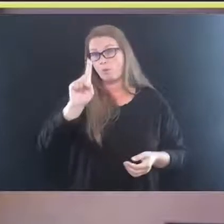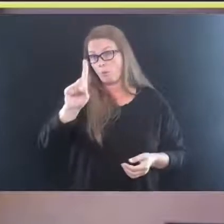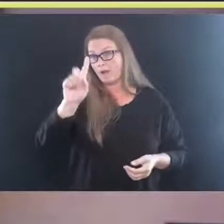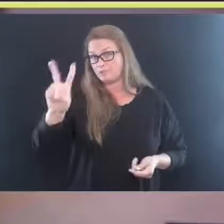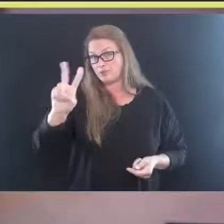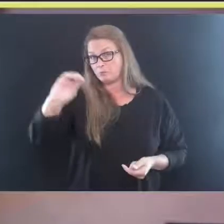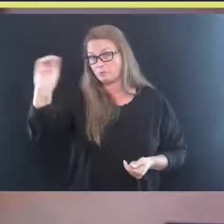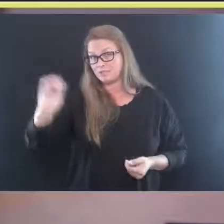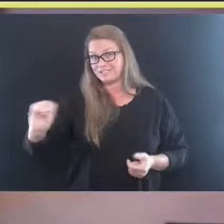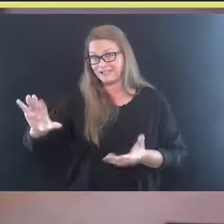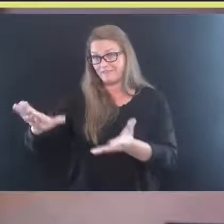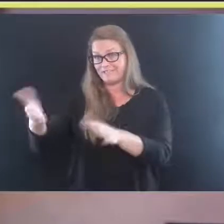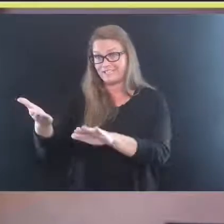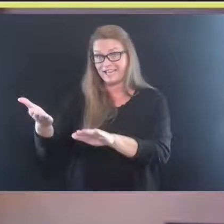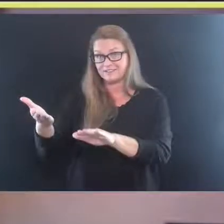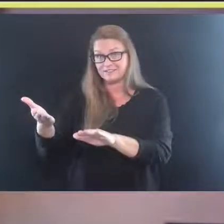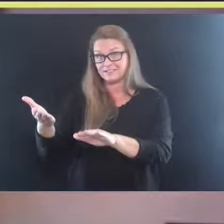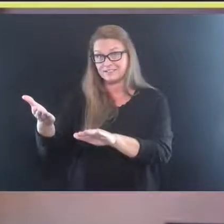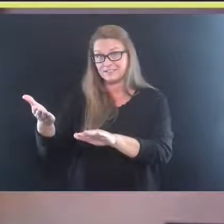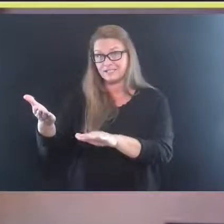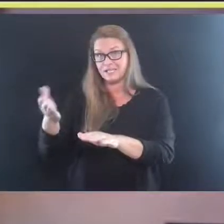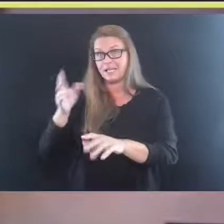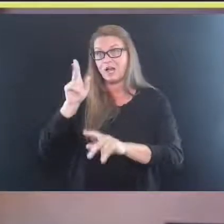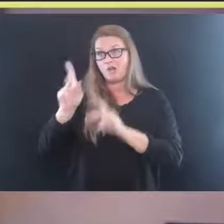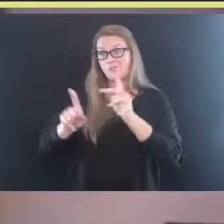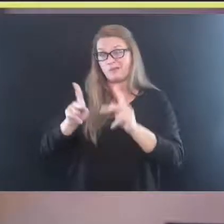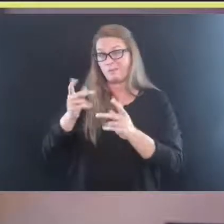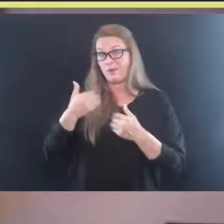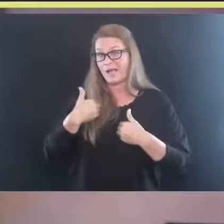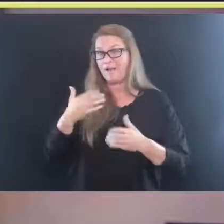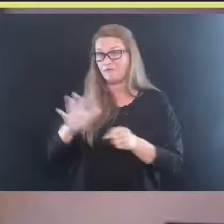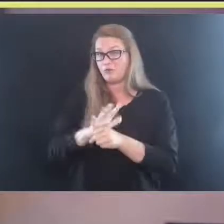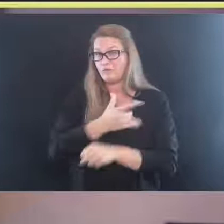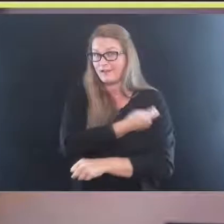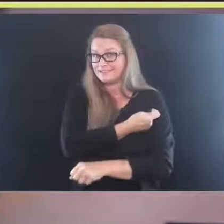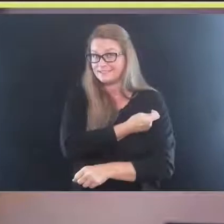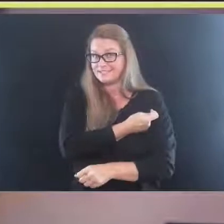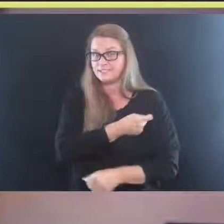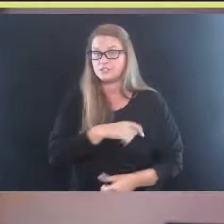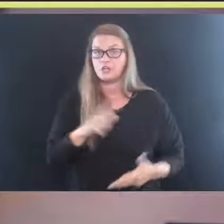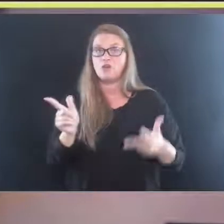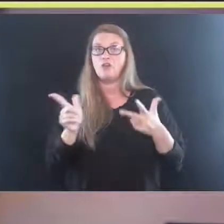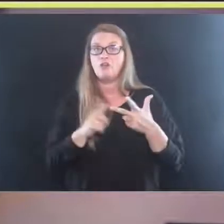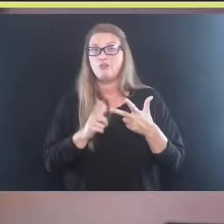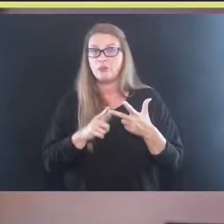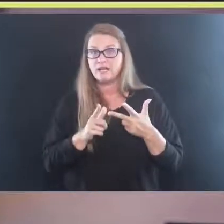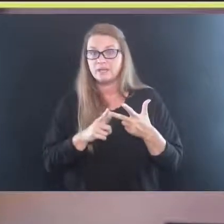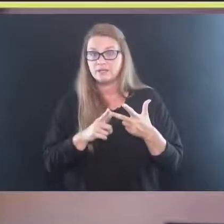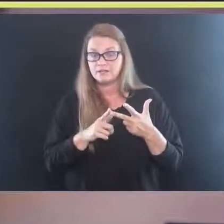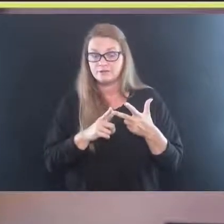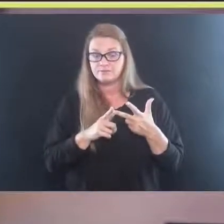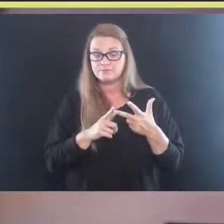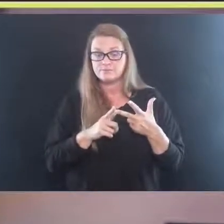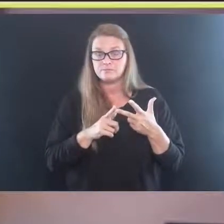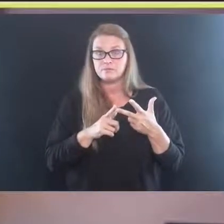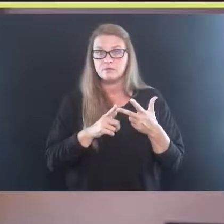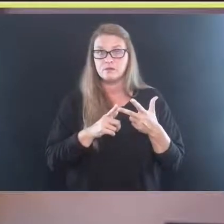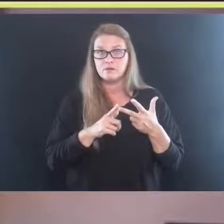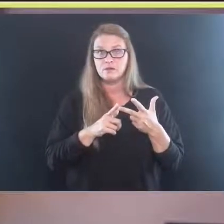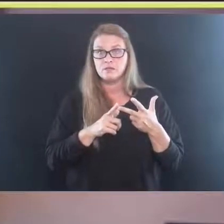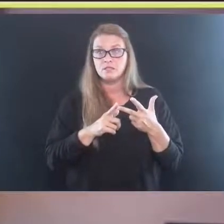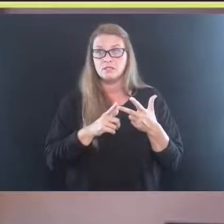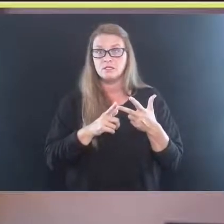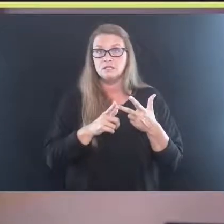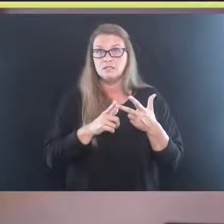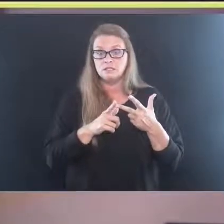0.12% of our deaths are in people that are fully vaccinated. Number three is please choose to